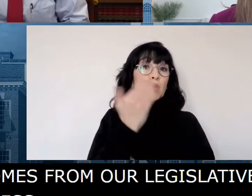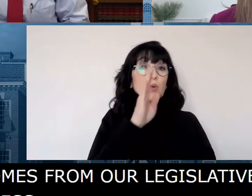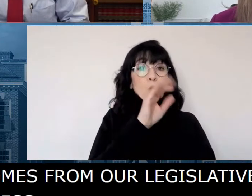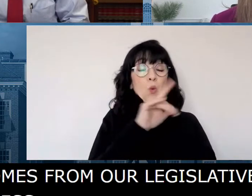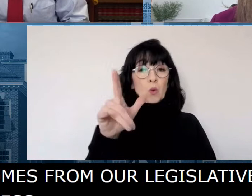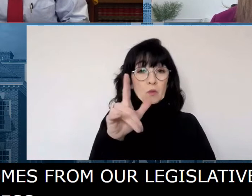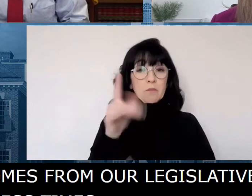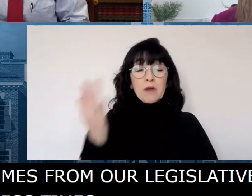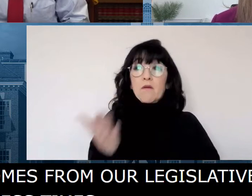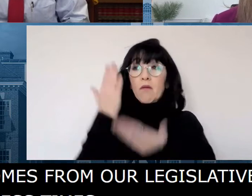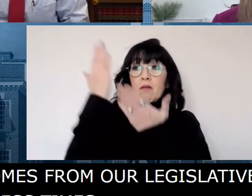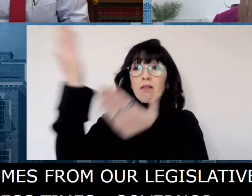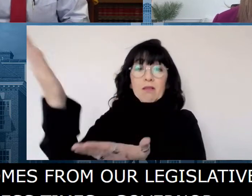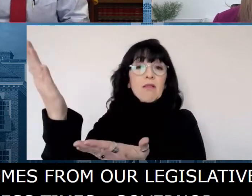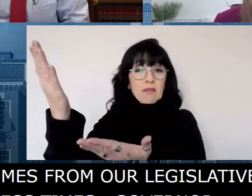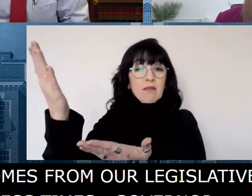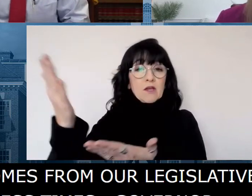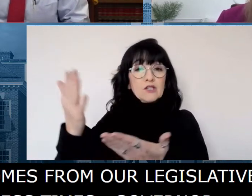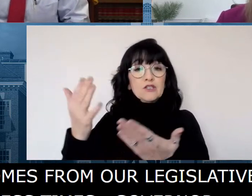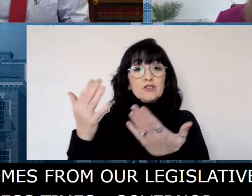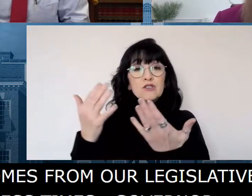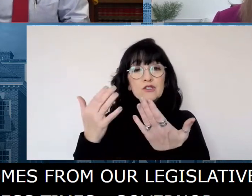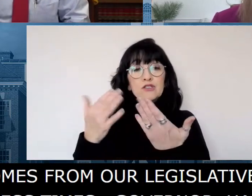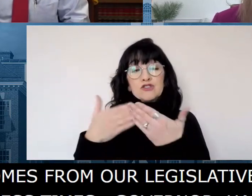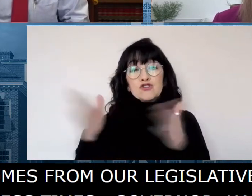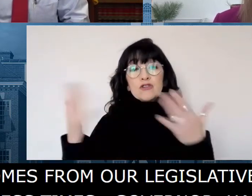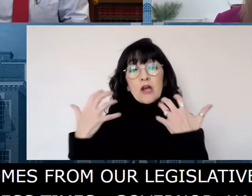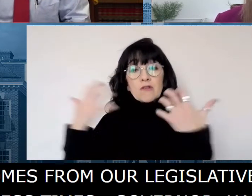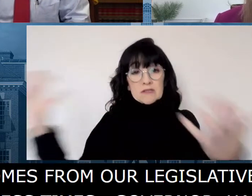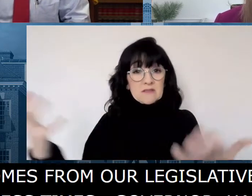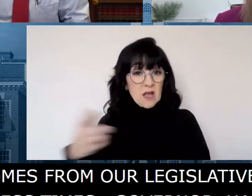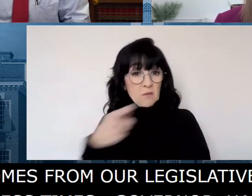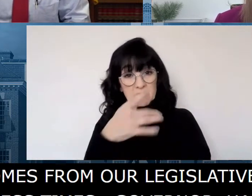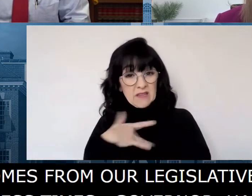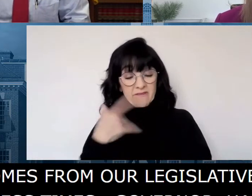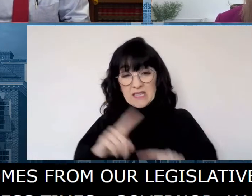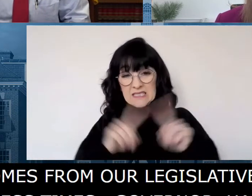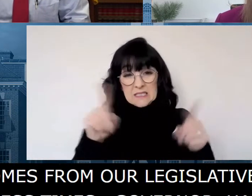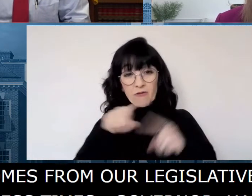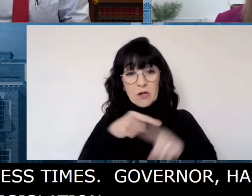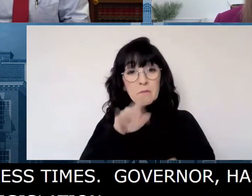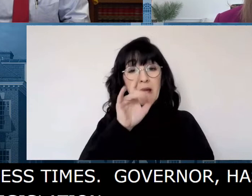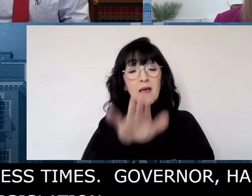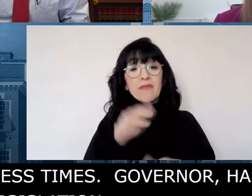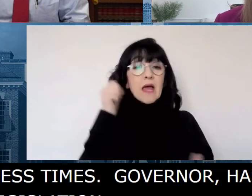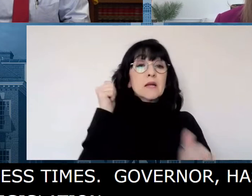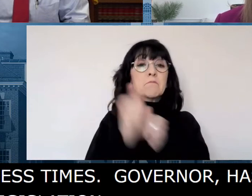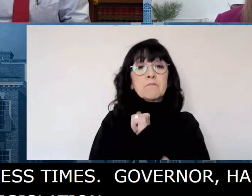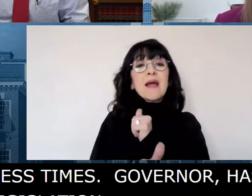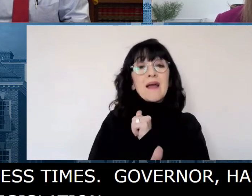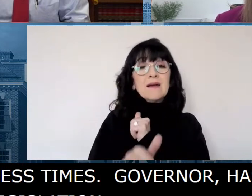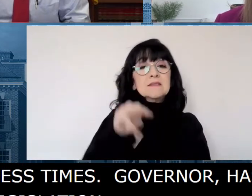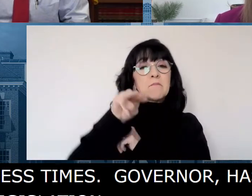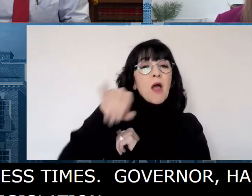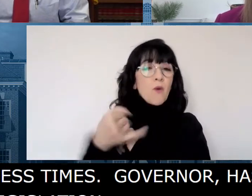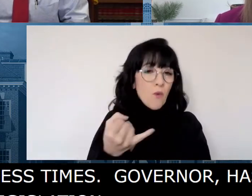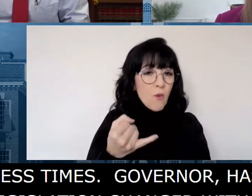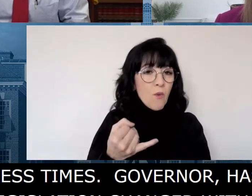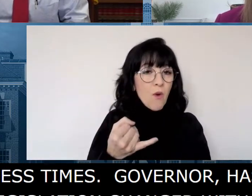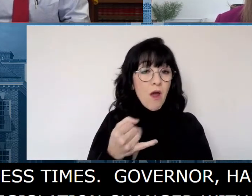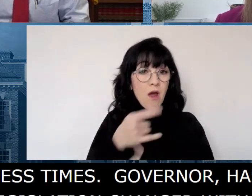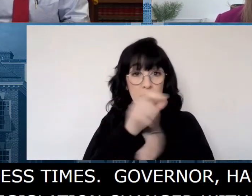General Assembly? It has not changed. Okay. Thank you very much. Mm-hmm.